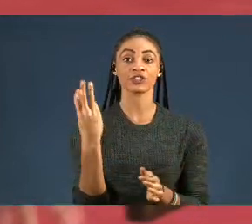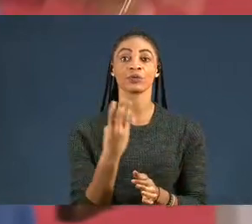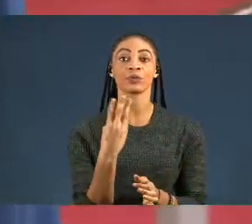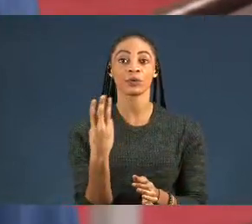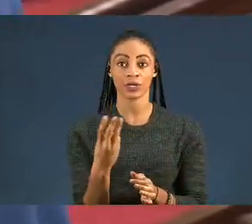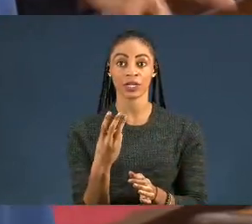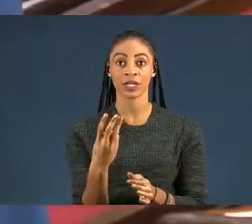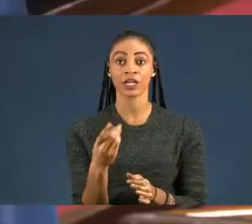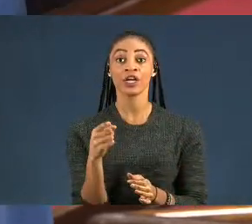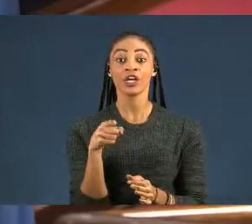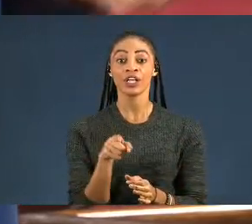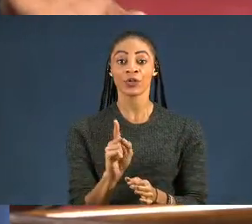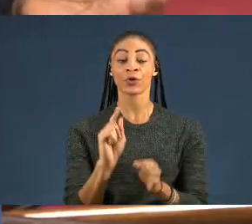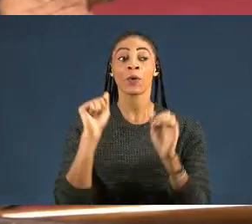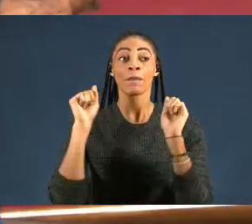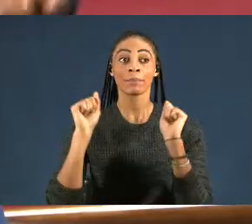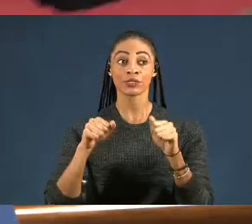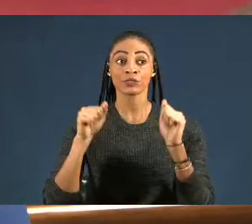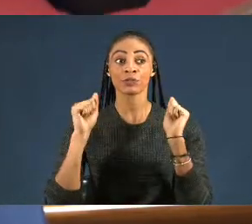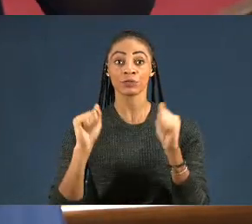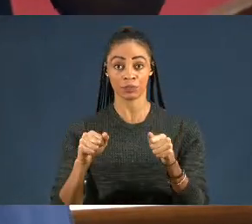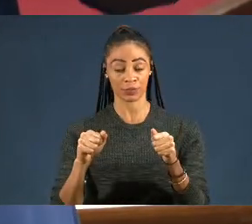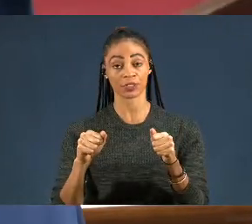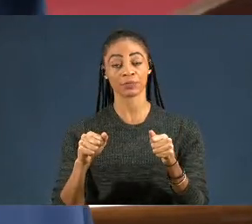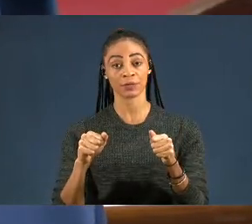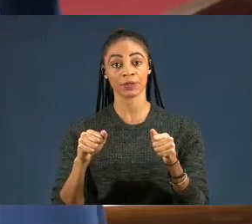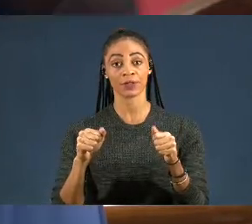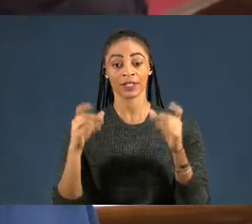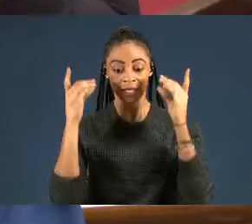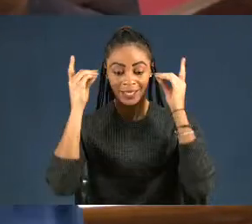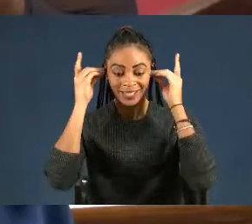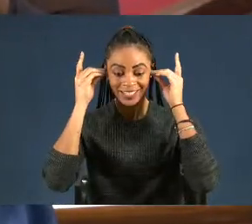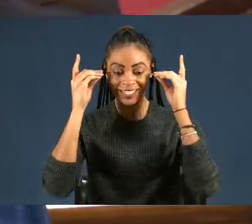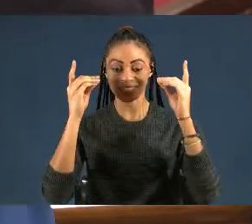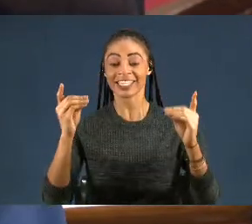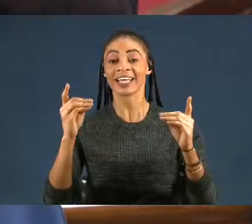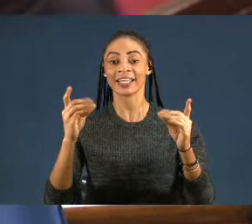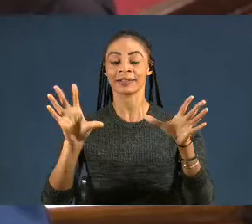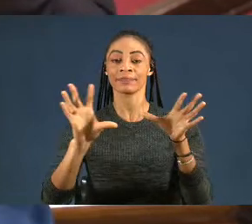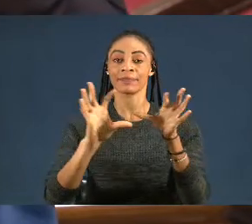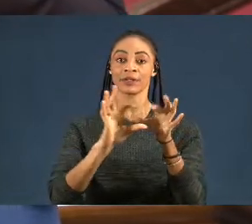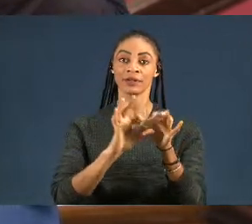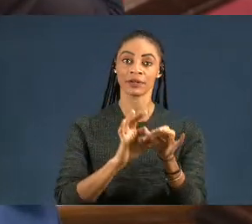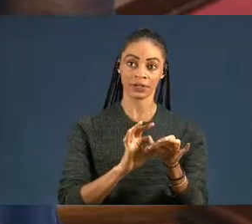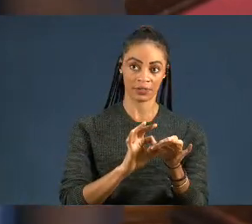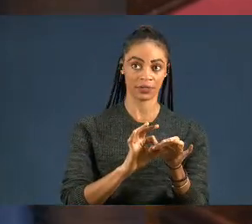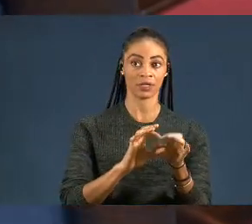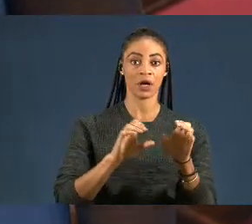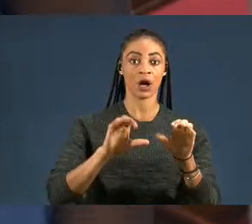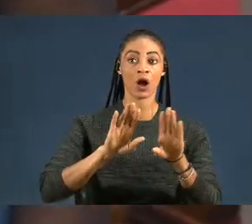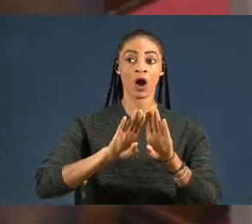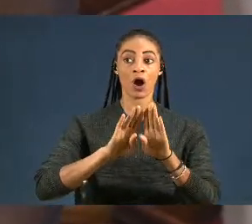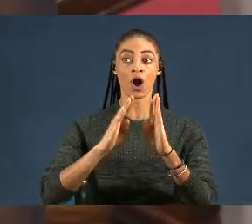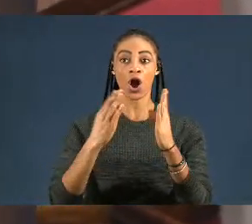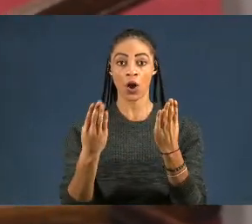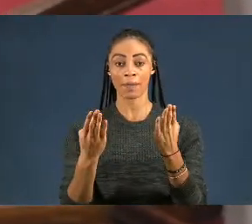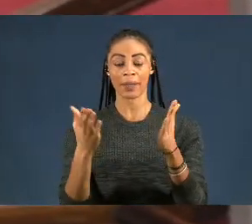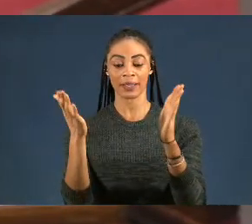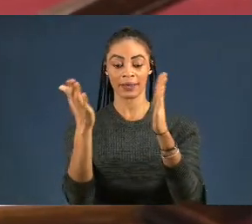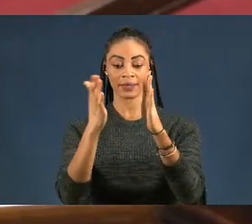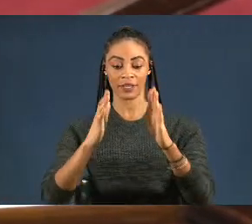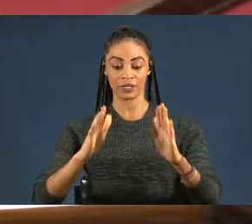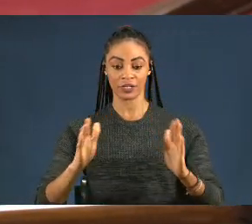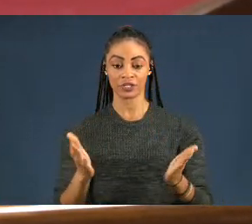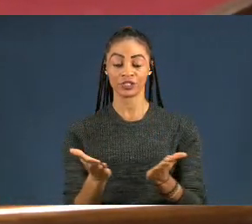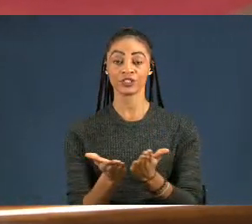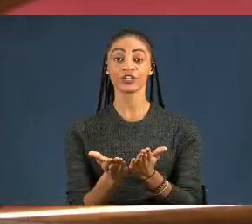reconciliation and have reconciliation. Open an alabaster jar of reconciliation in your own home.